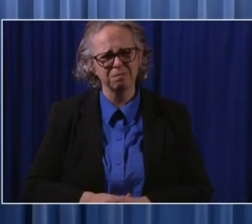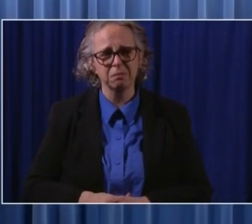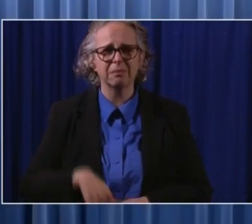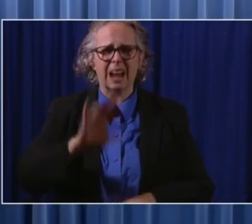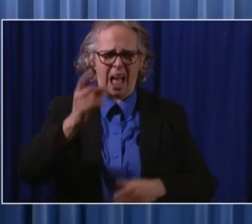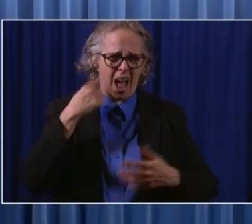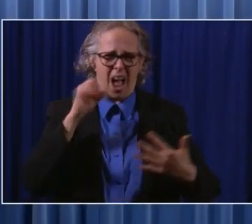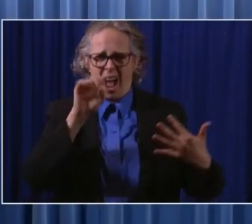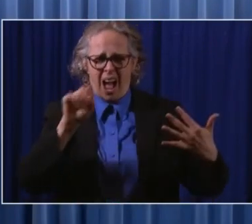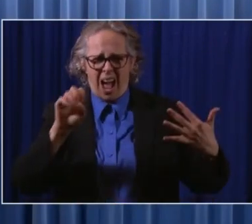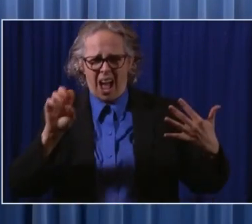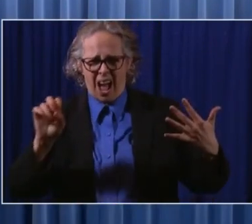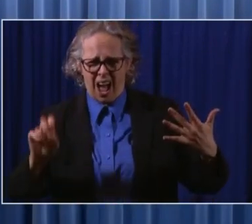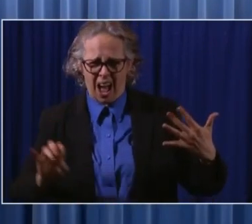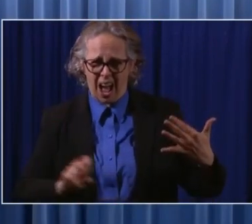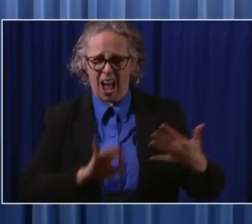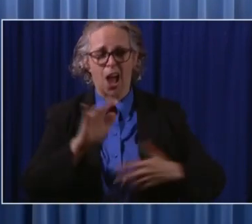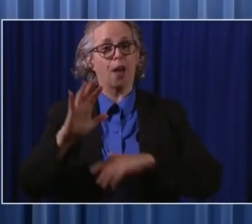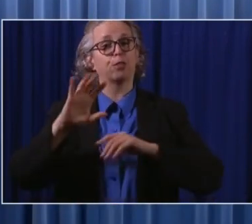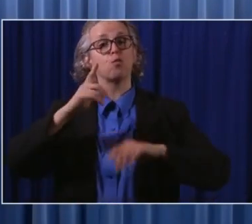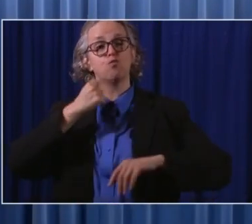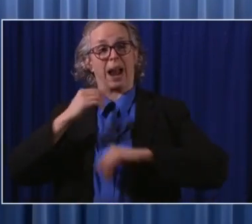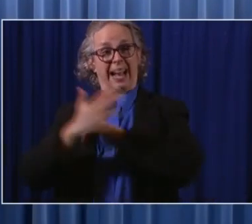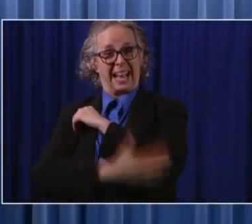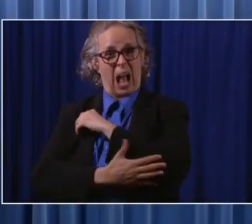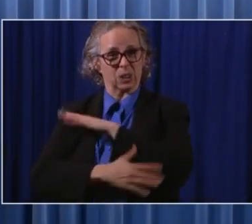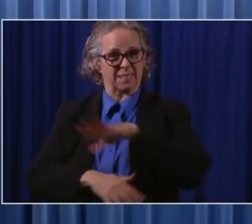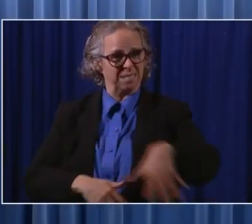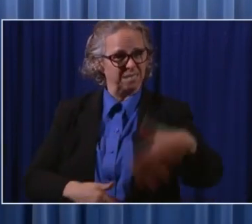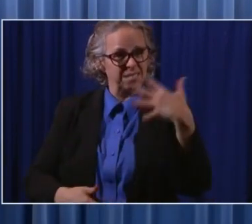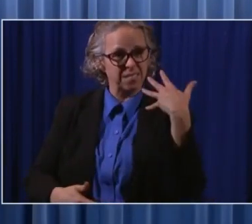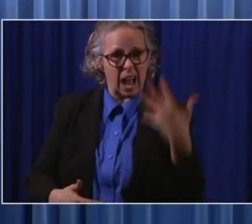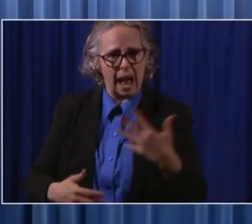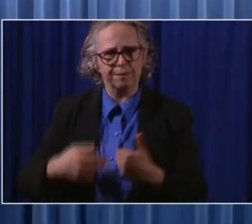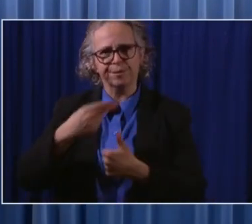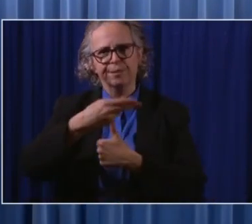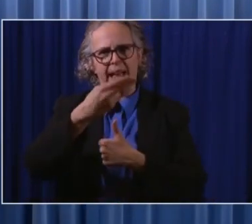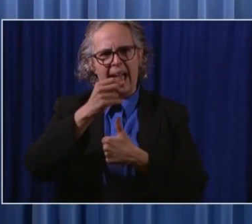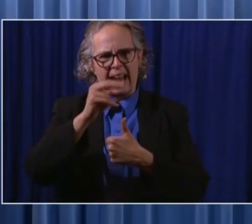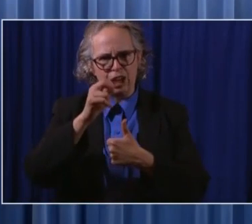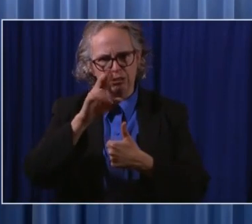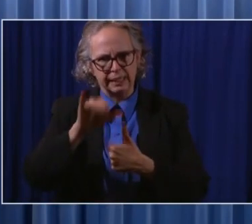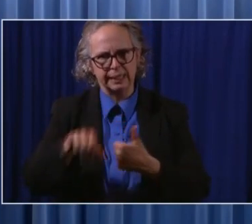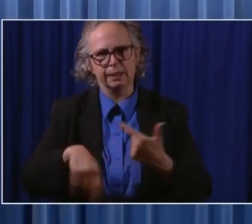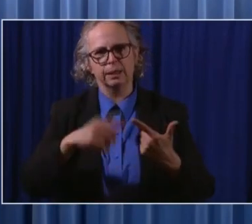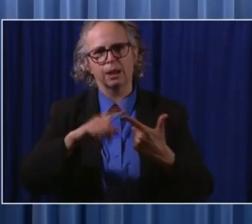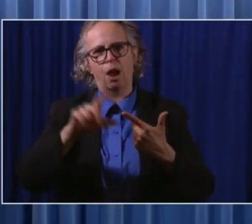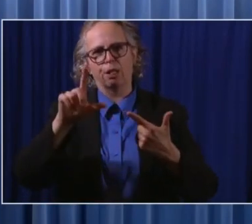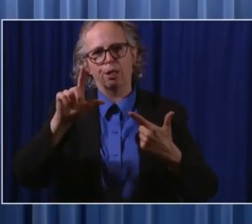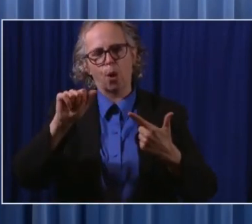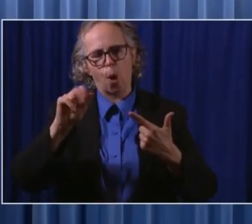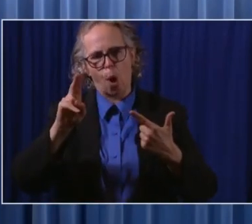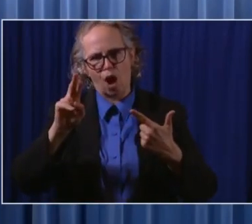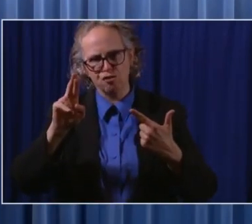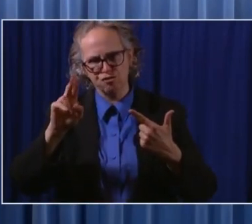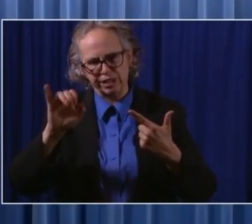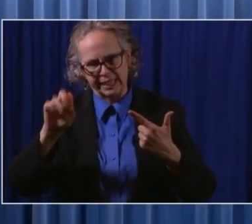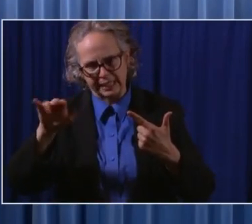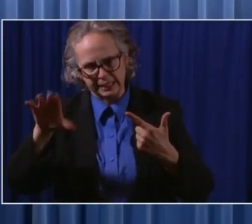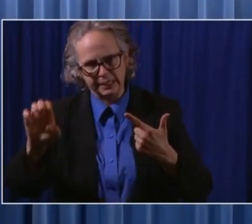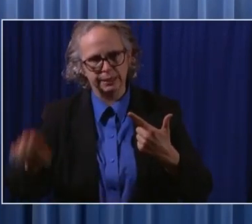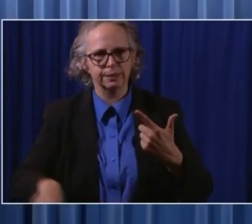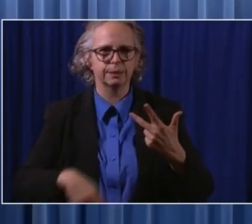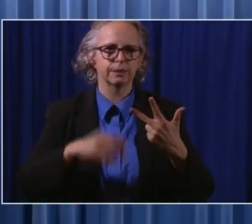more indicators. Those are Henry, Lawrence, Marion, Medina, and Montgomery, which means they are for